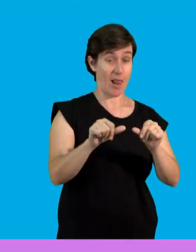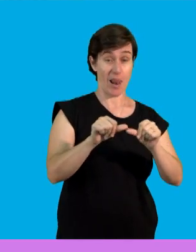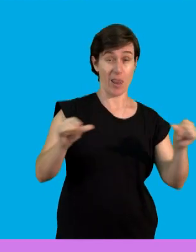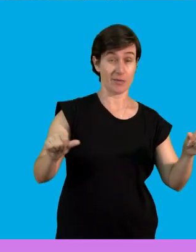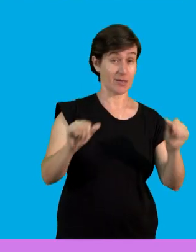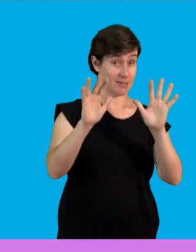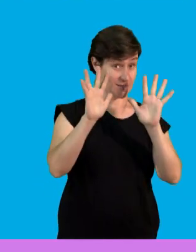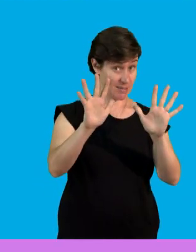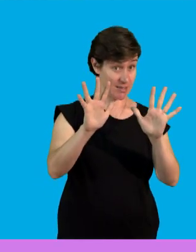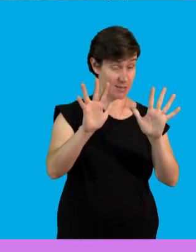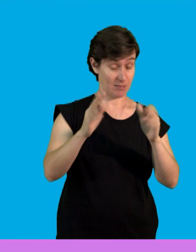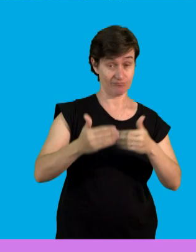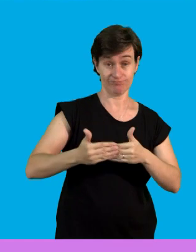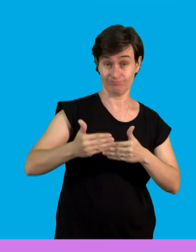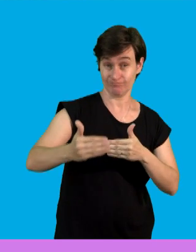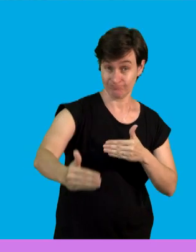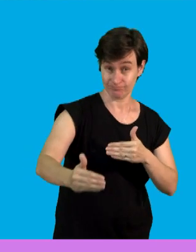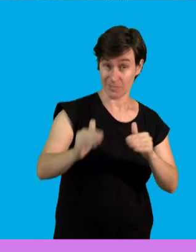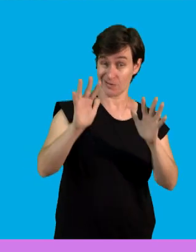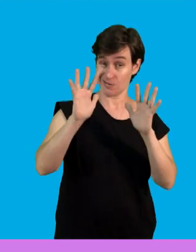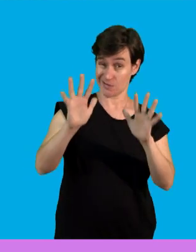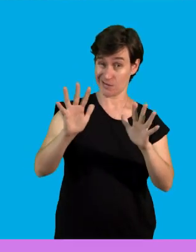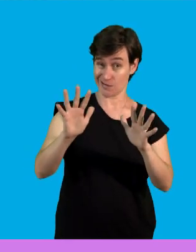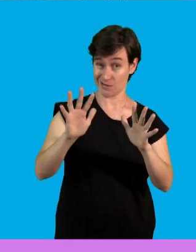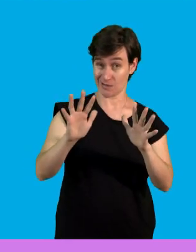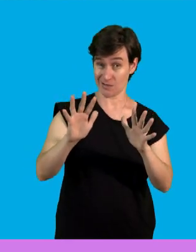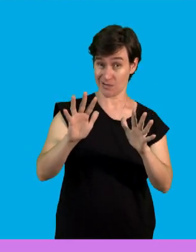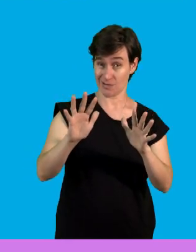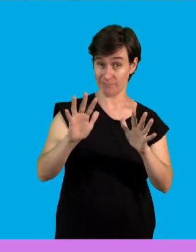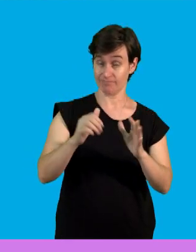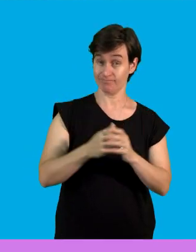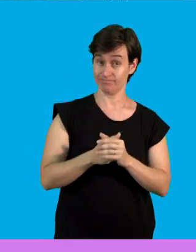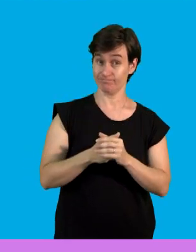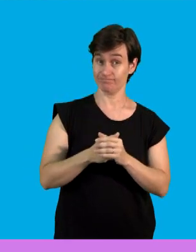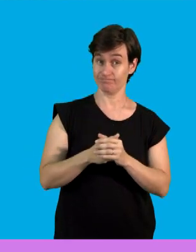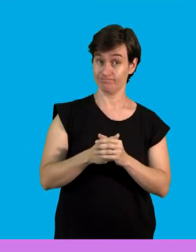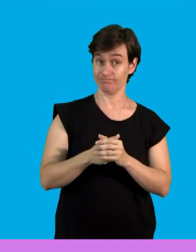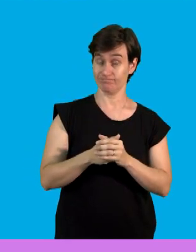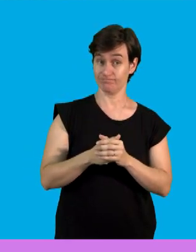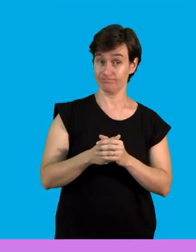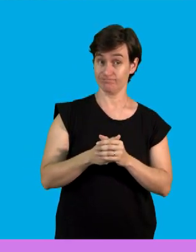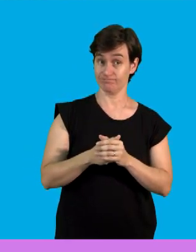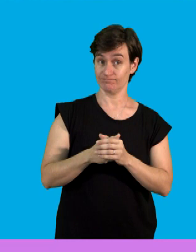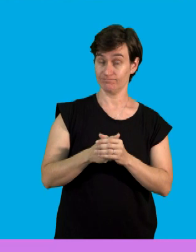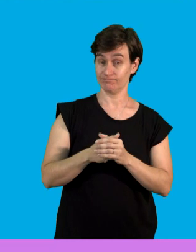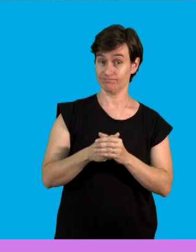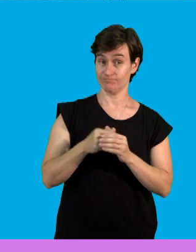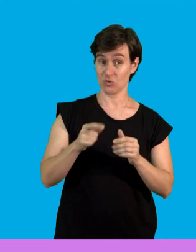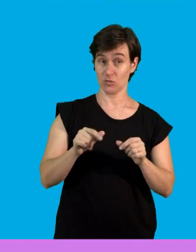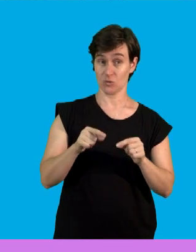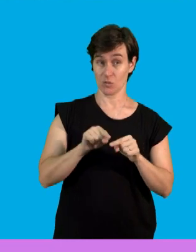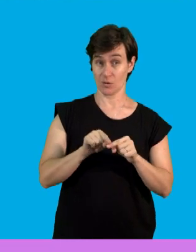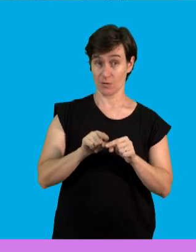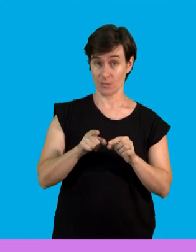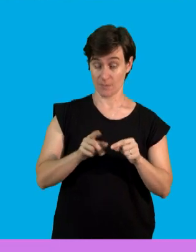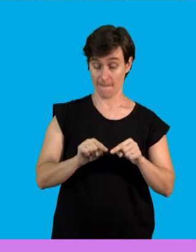going to have a length of 10, a width of 10, and